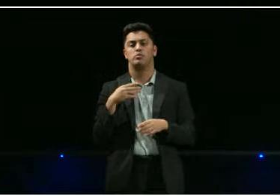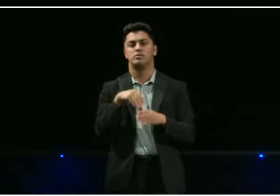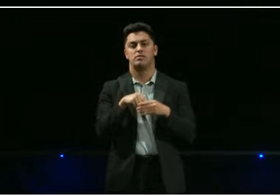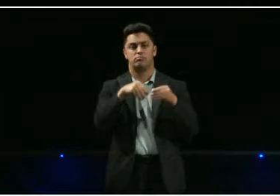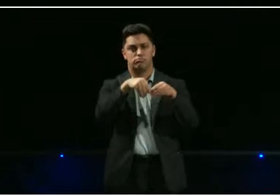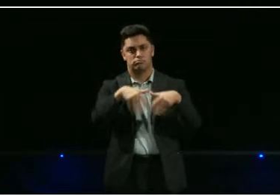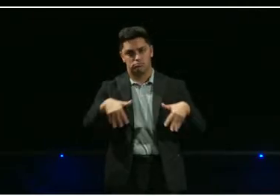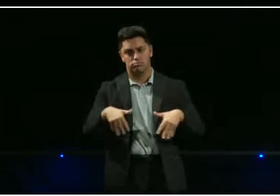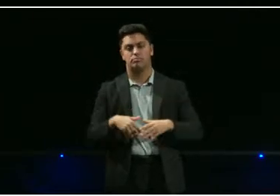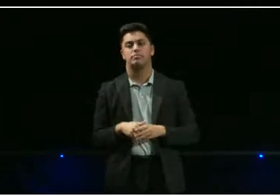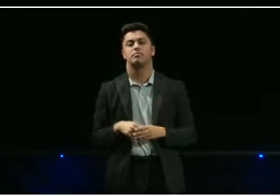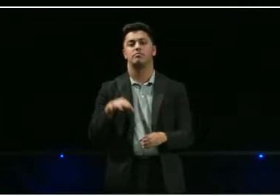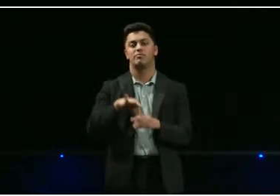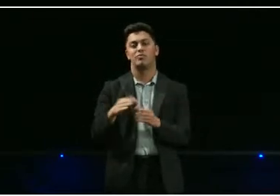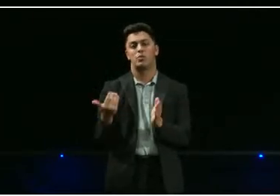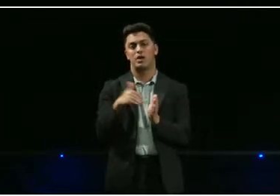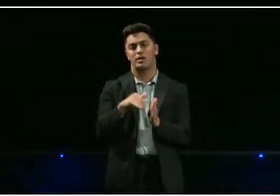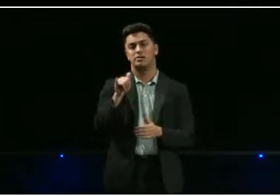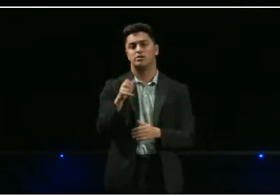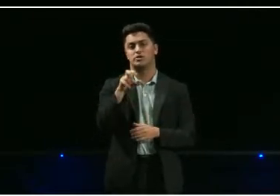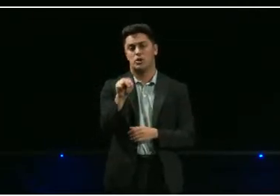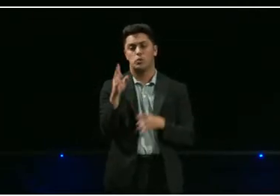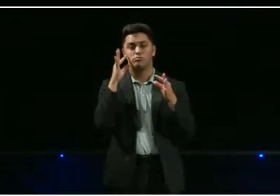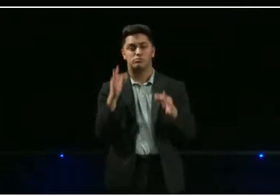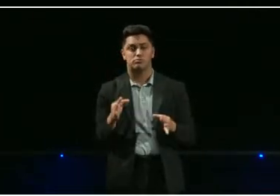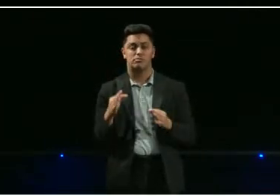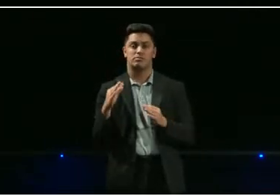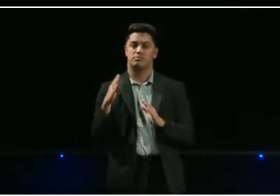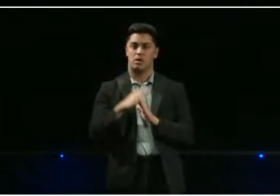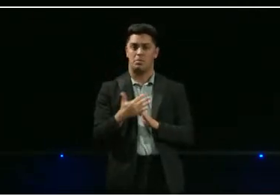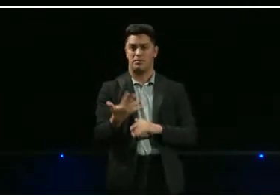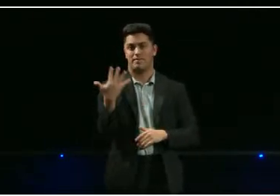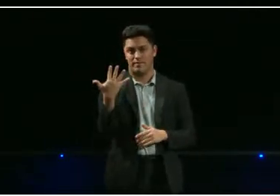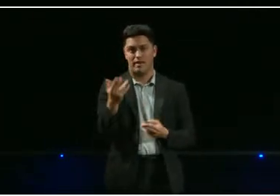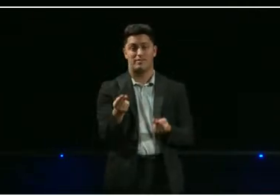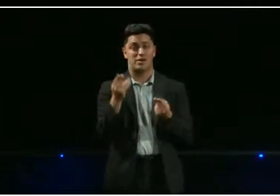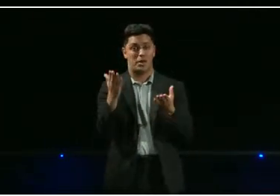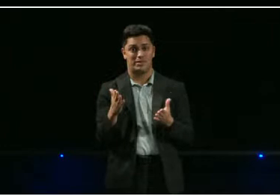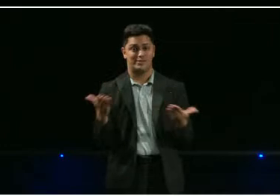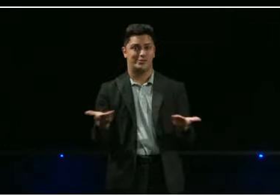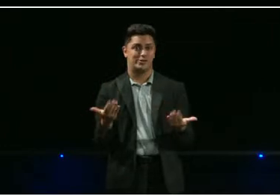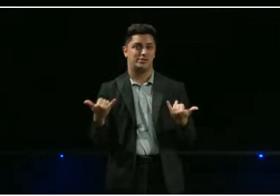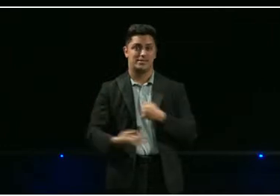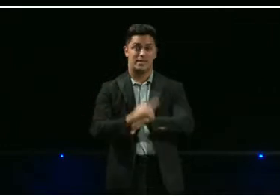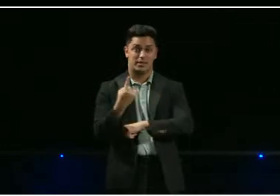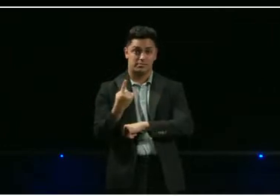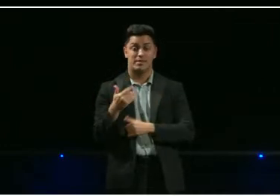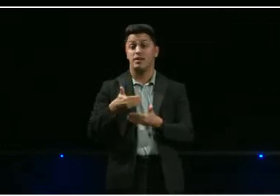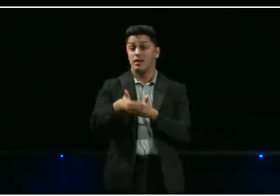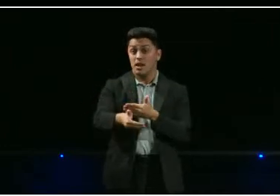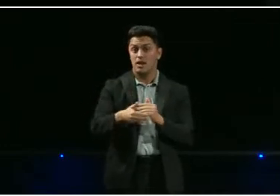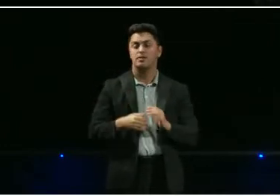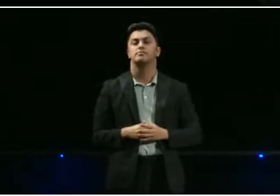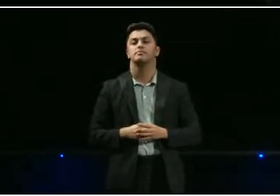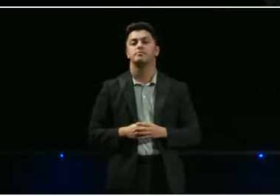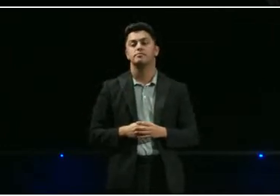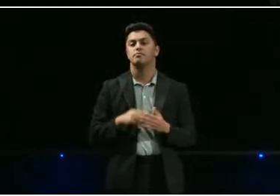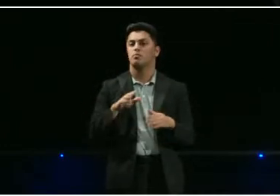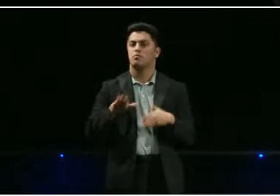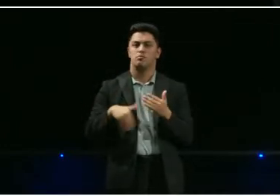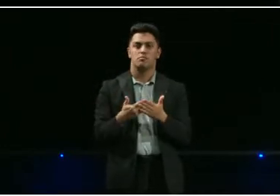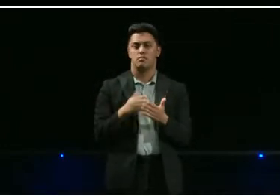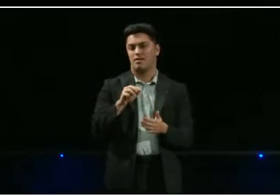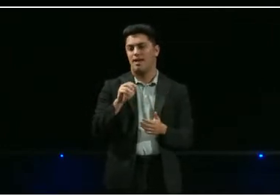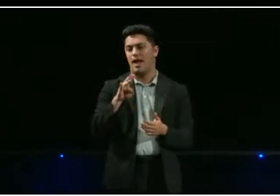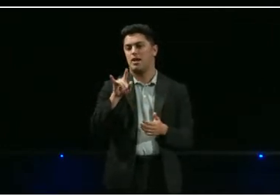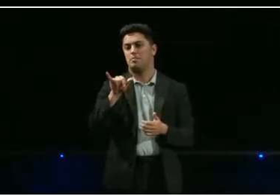branch will then vote in January to determine the five nominees that you have here today. The next step, of course, is then the entire Academy